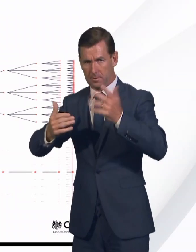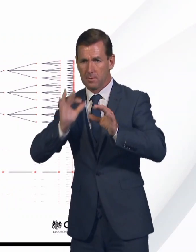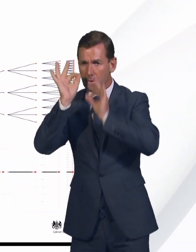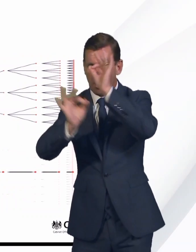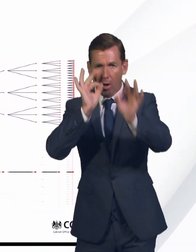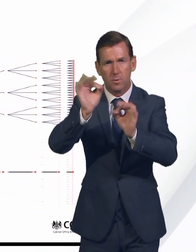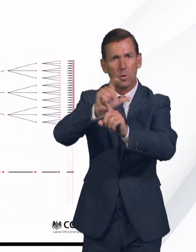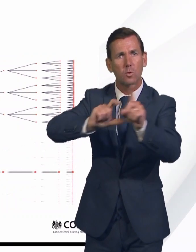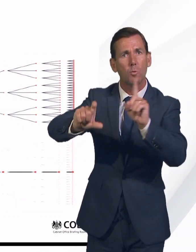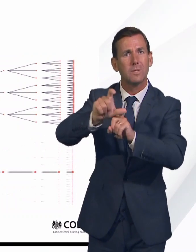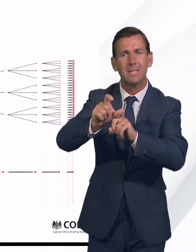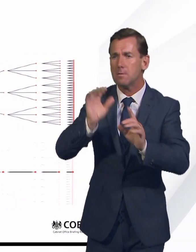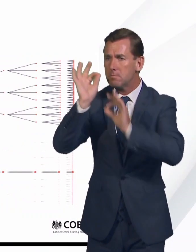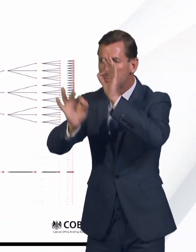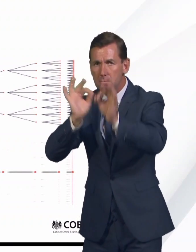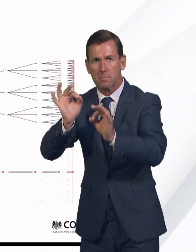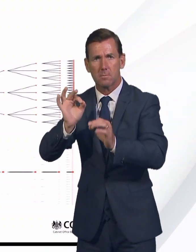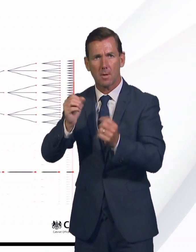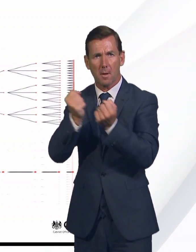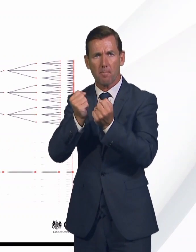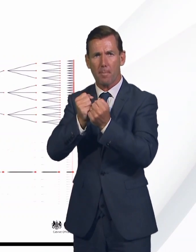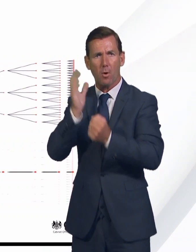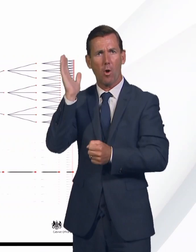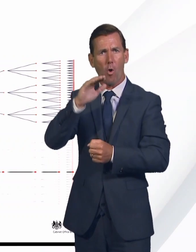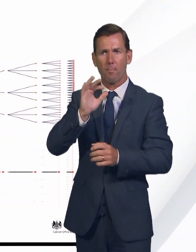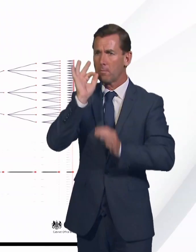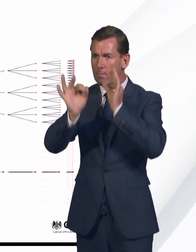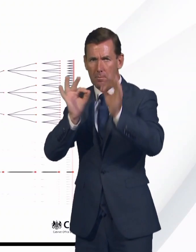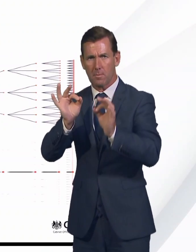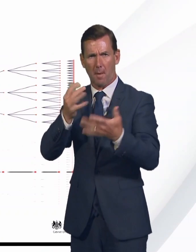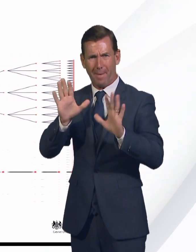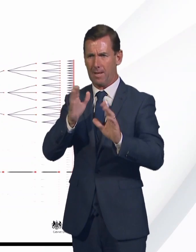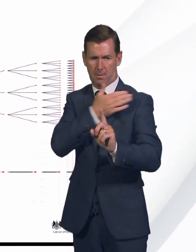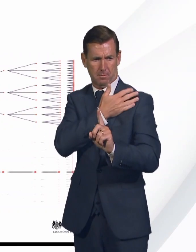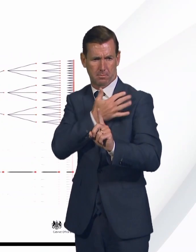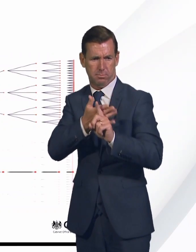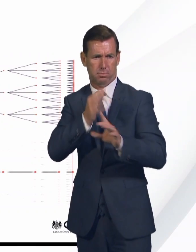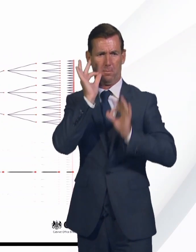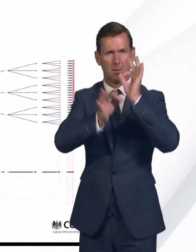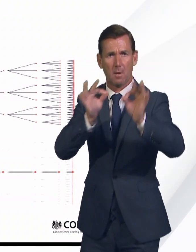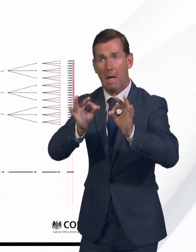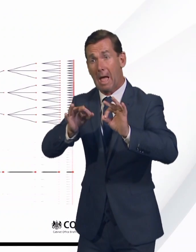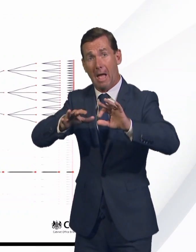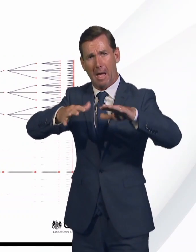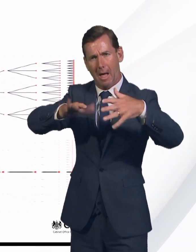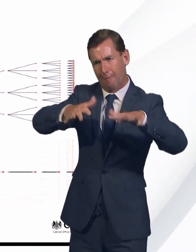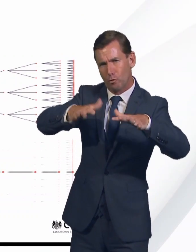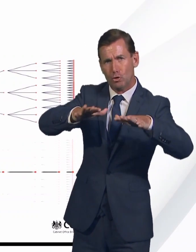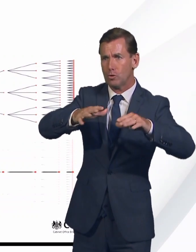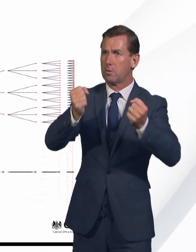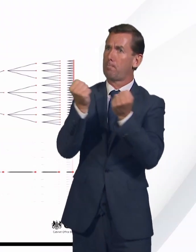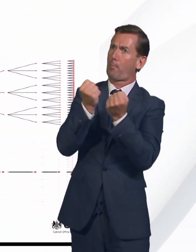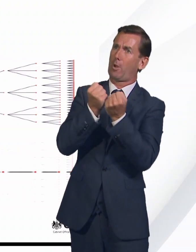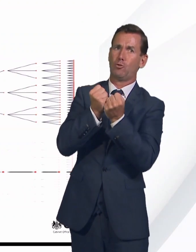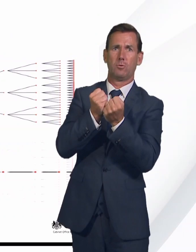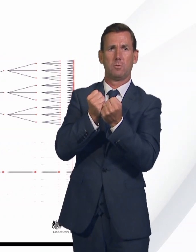survey conducted in people's homes on a longitudinal basis, so sequentially, the average proportion of the community in